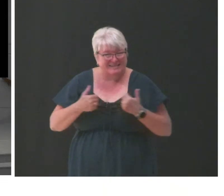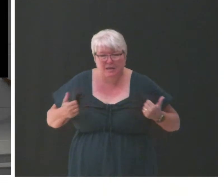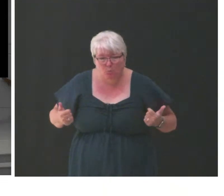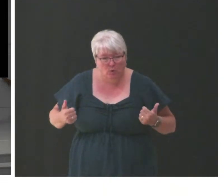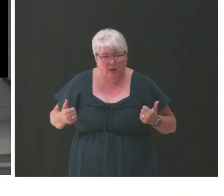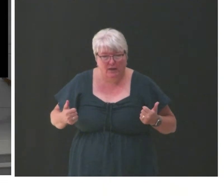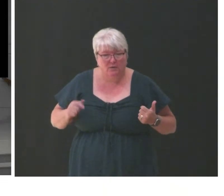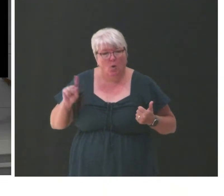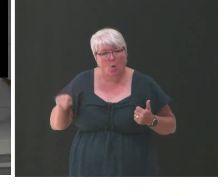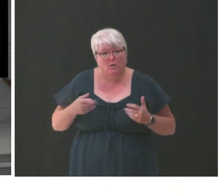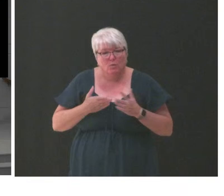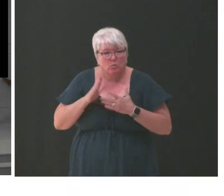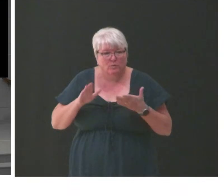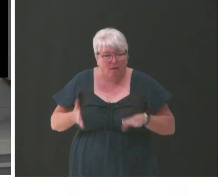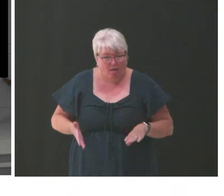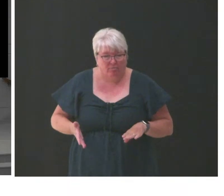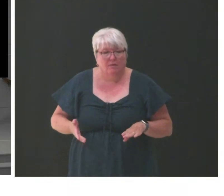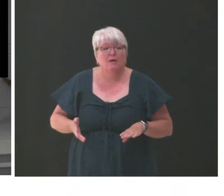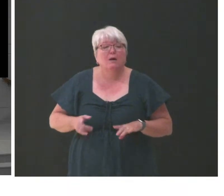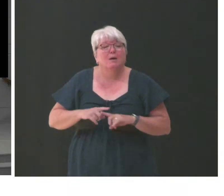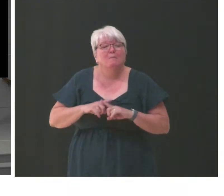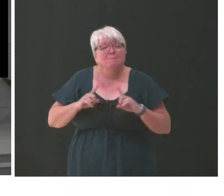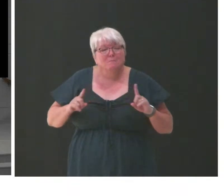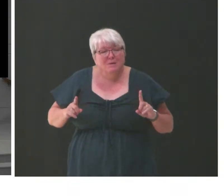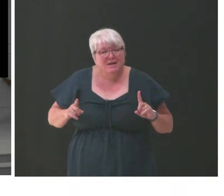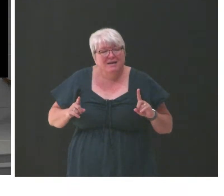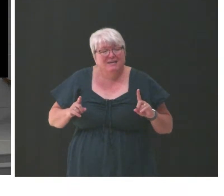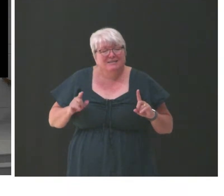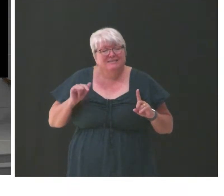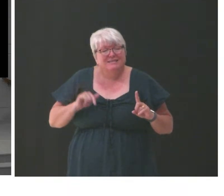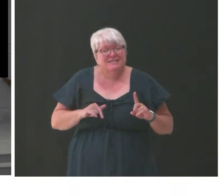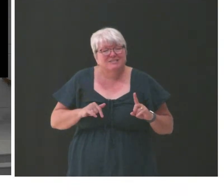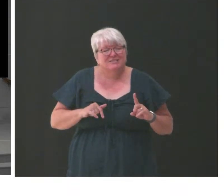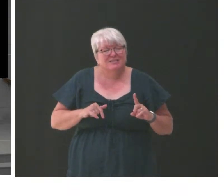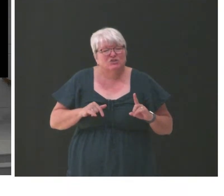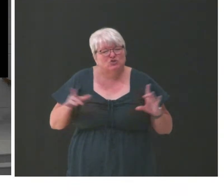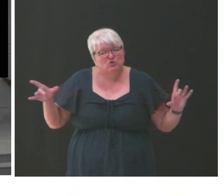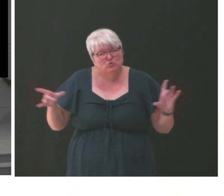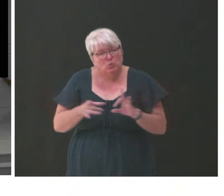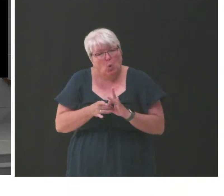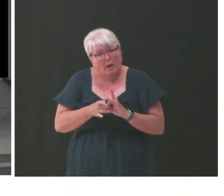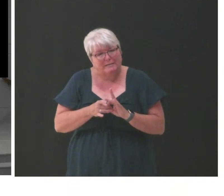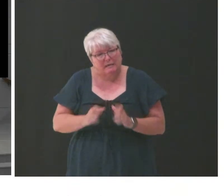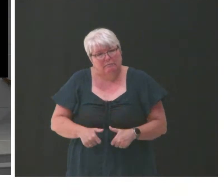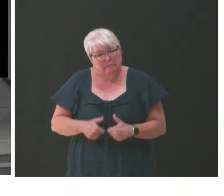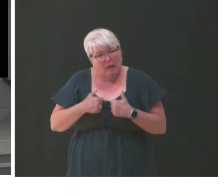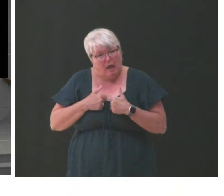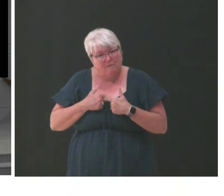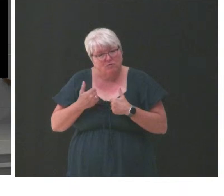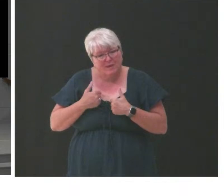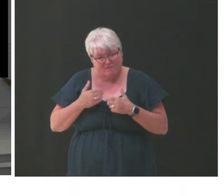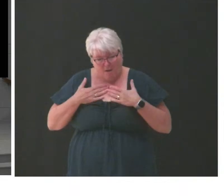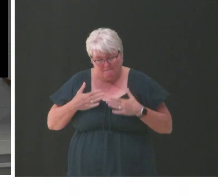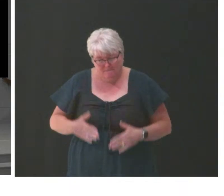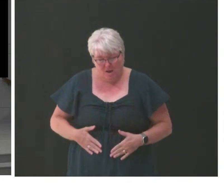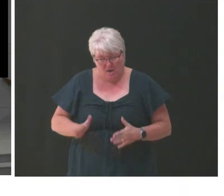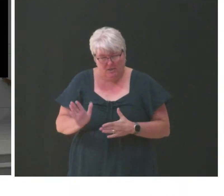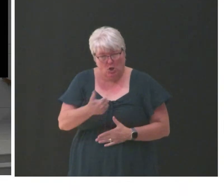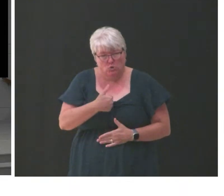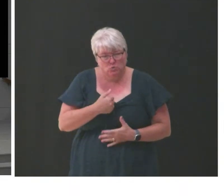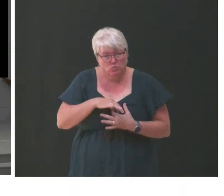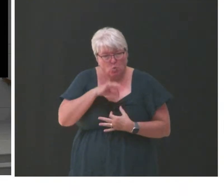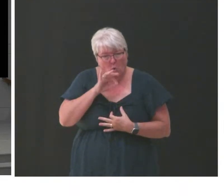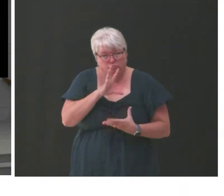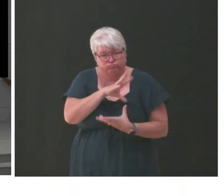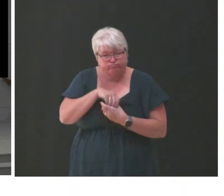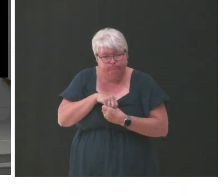separate them except for death. That this joint life that we have with our body and our soul and our